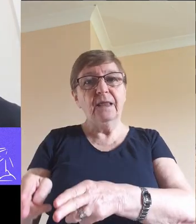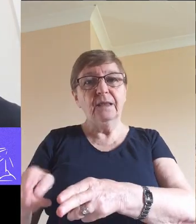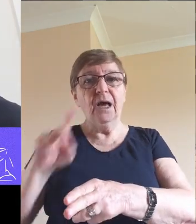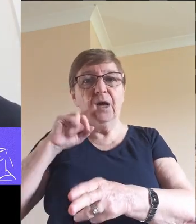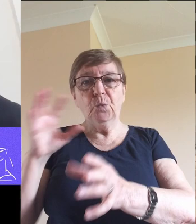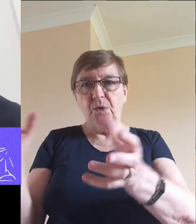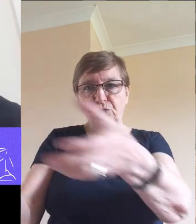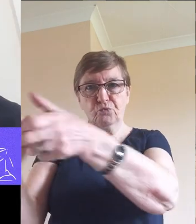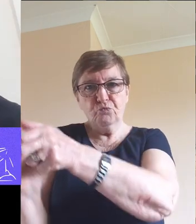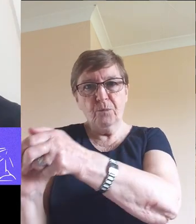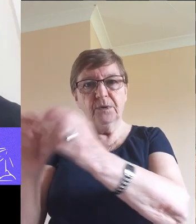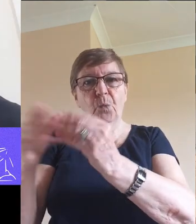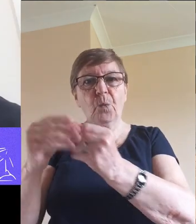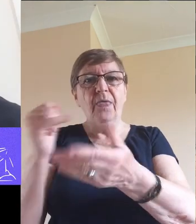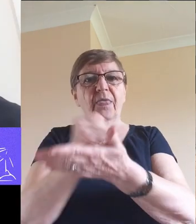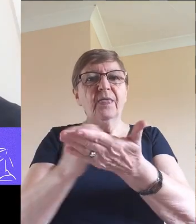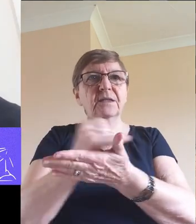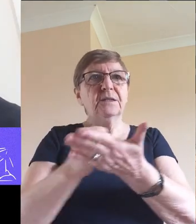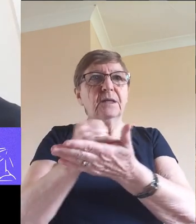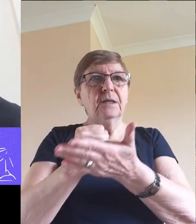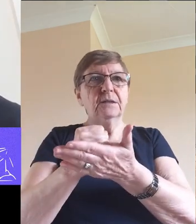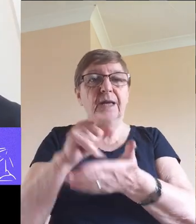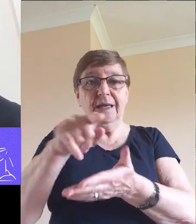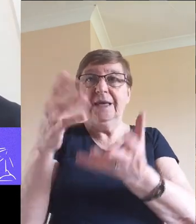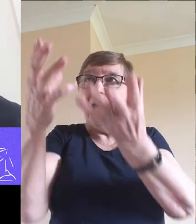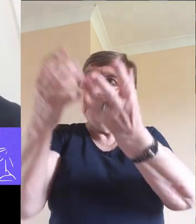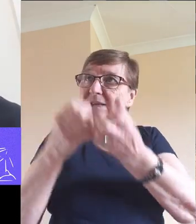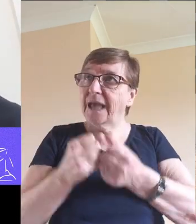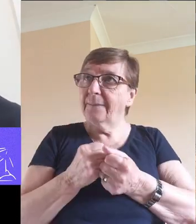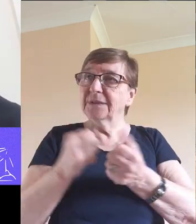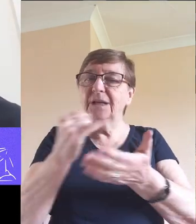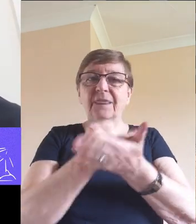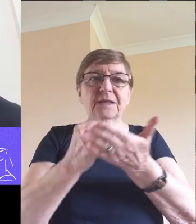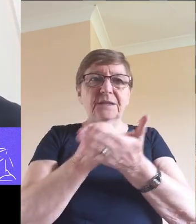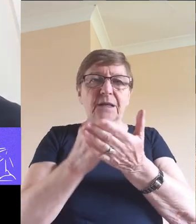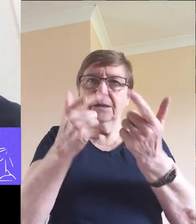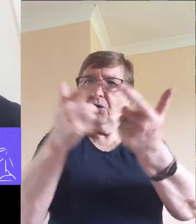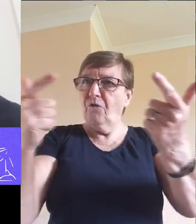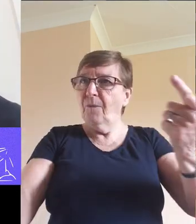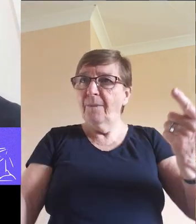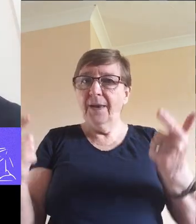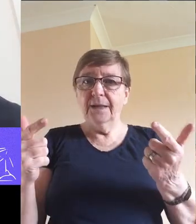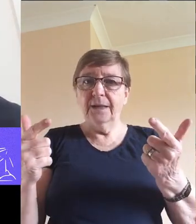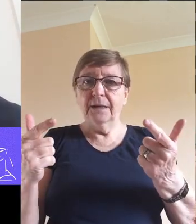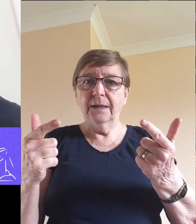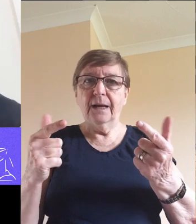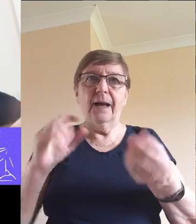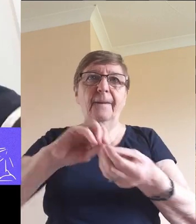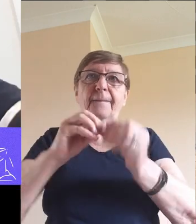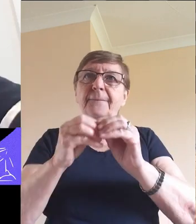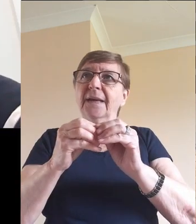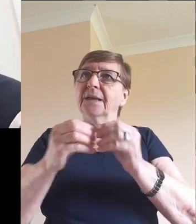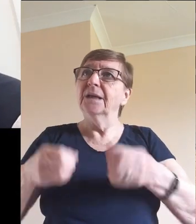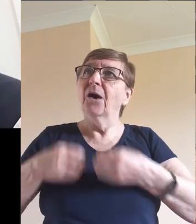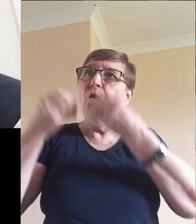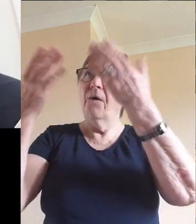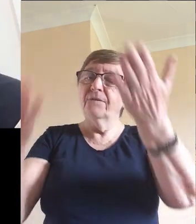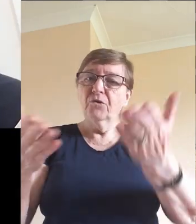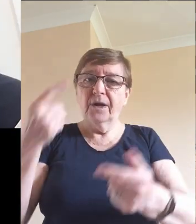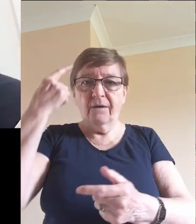transgressors, for he bore the sin of many, and made intercession for the transgressors.